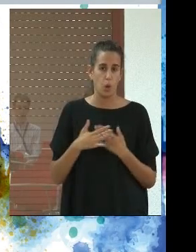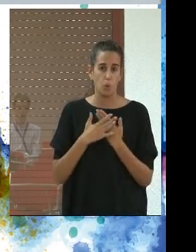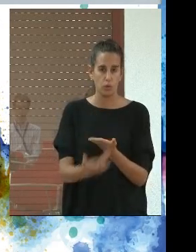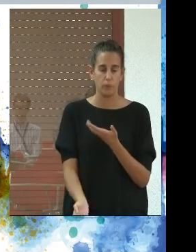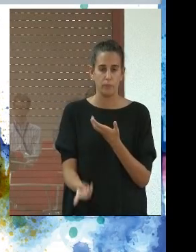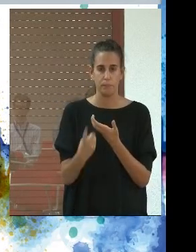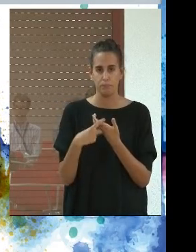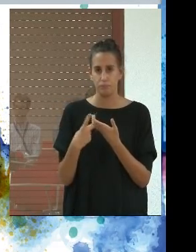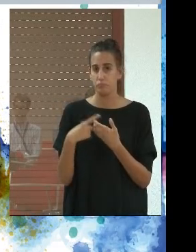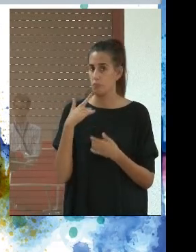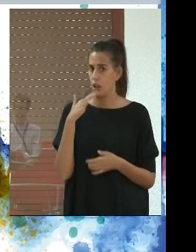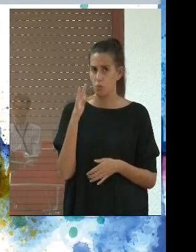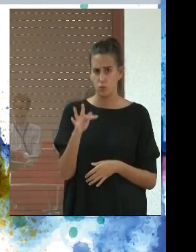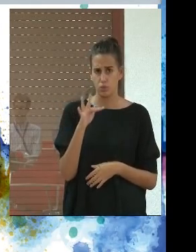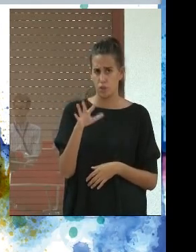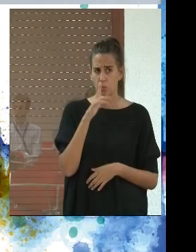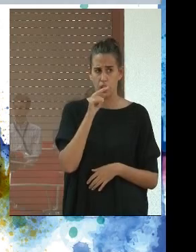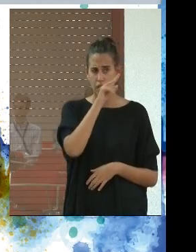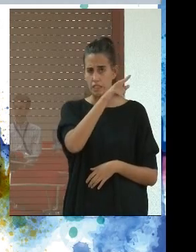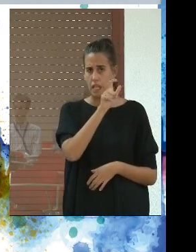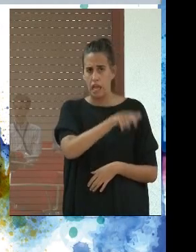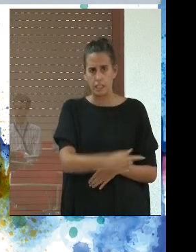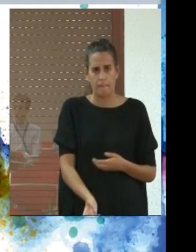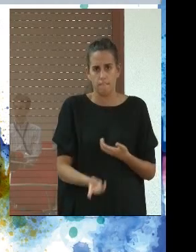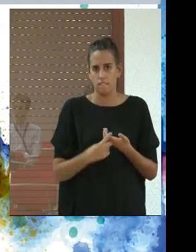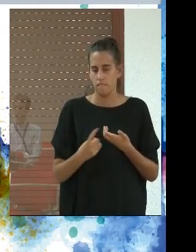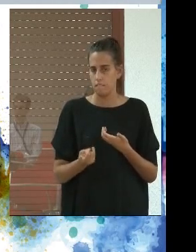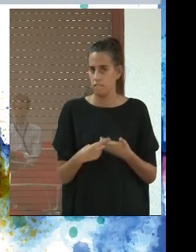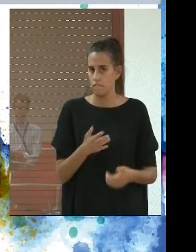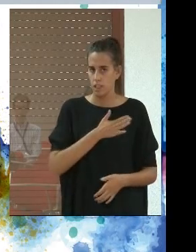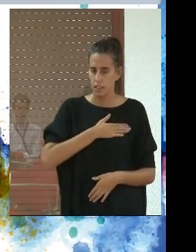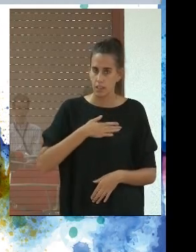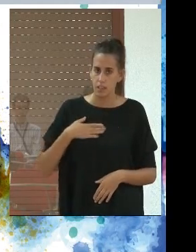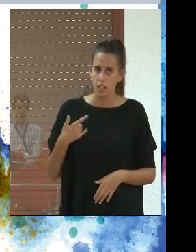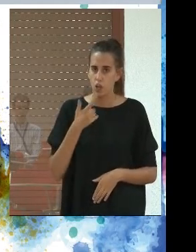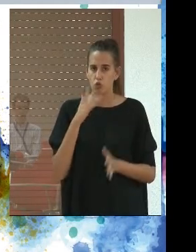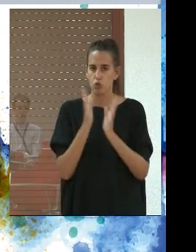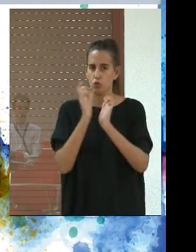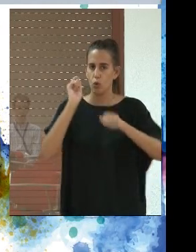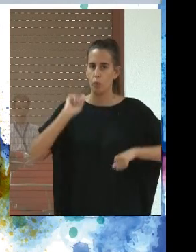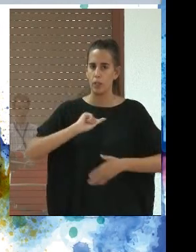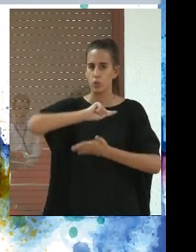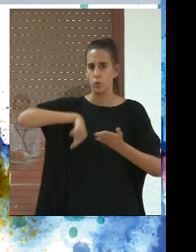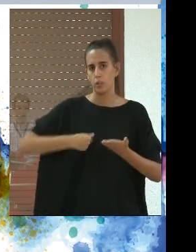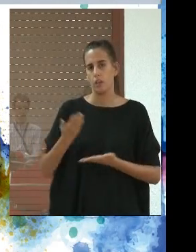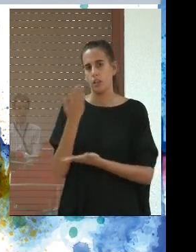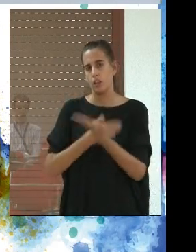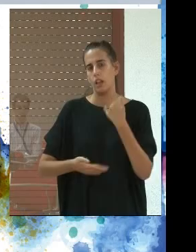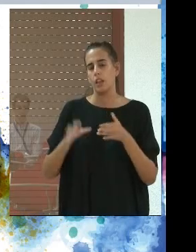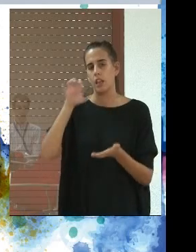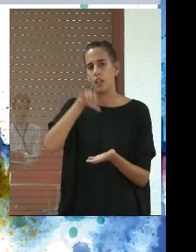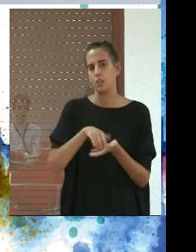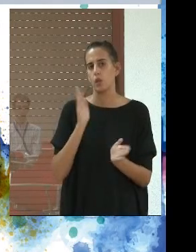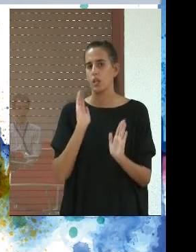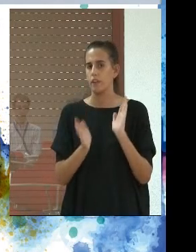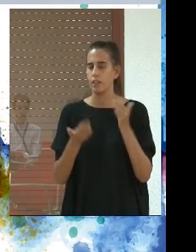the wheelchair with many volunteers. This is very positive because people are willing to participate, and we